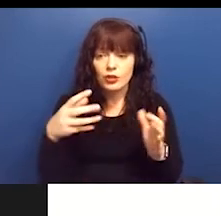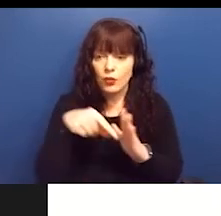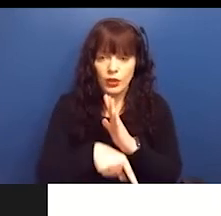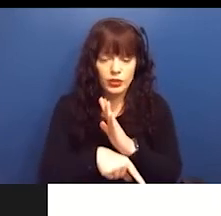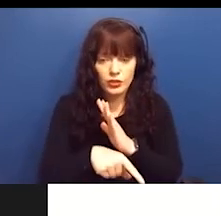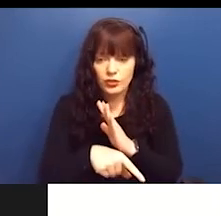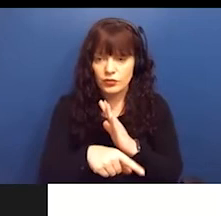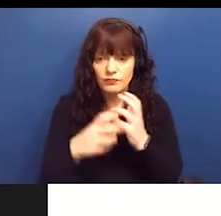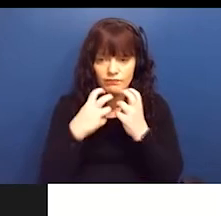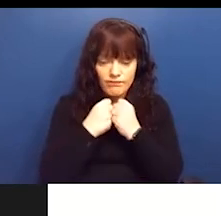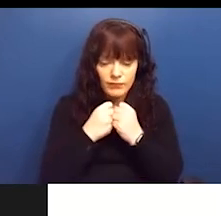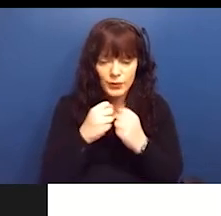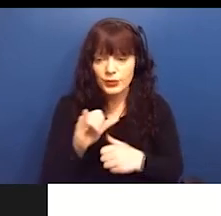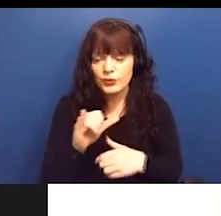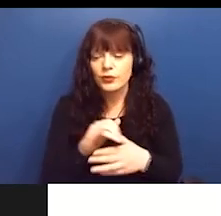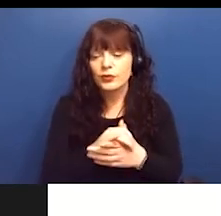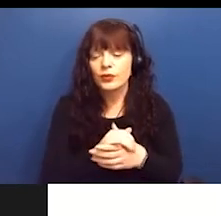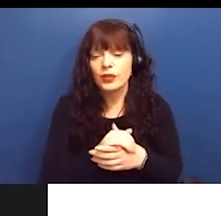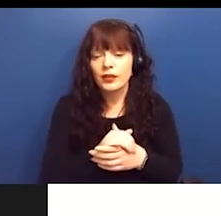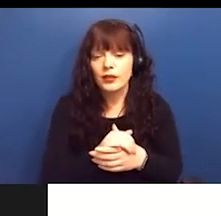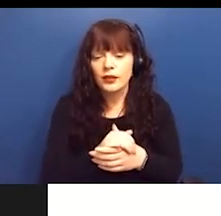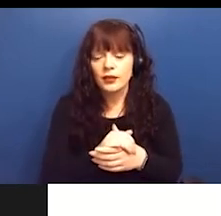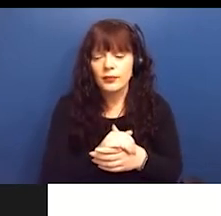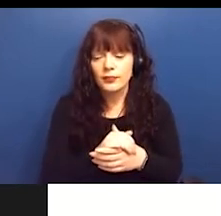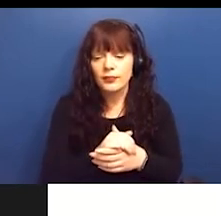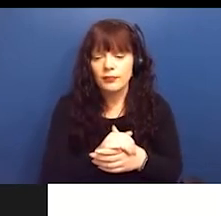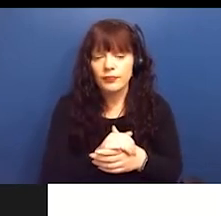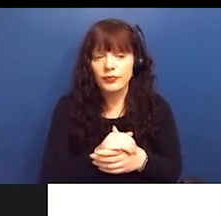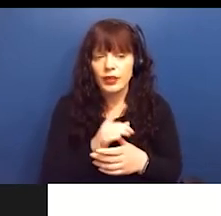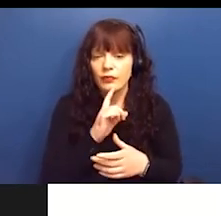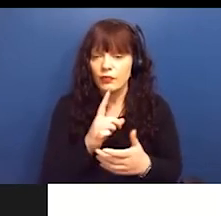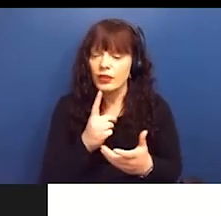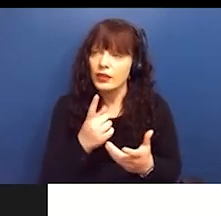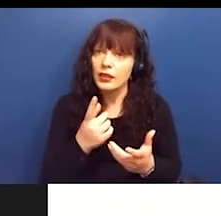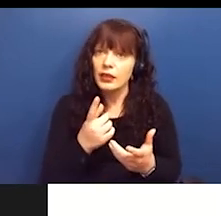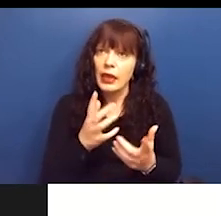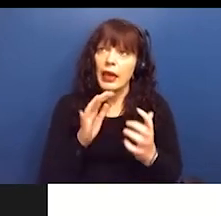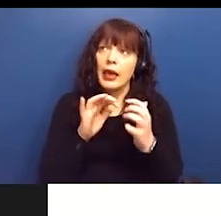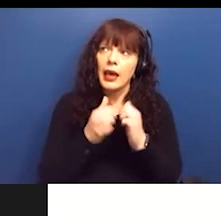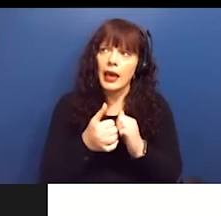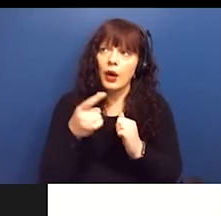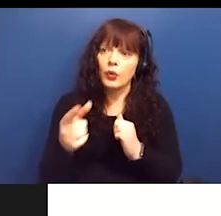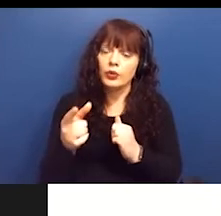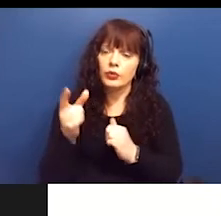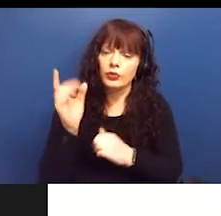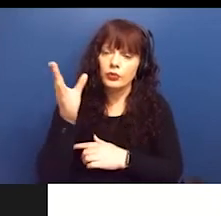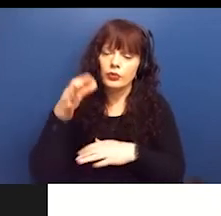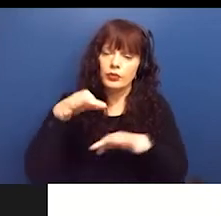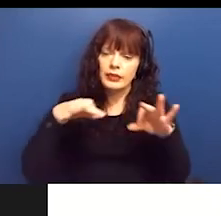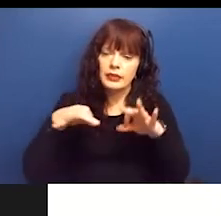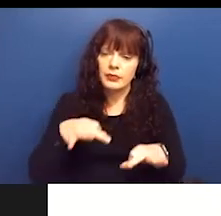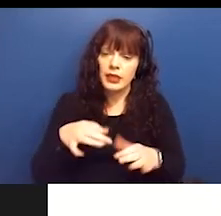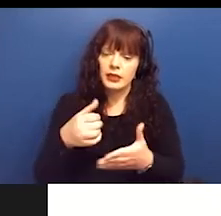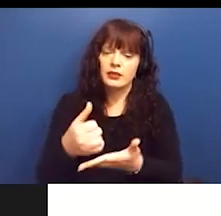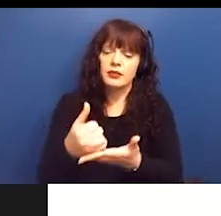And, you know, and just your way in which you talked about, you know, those help us